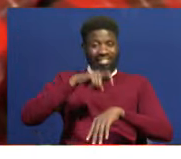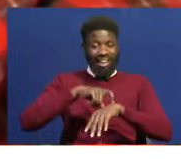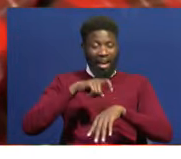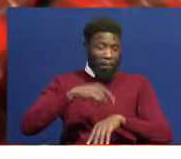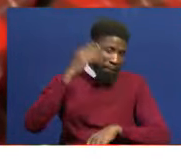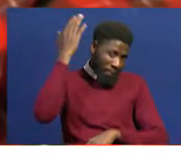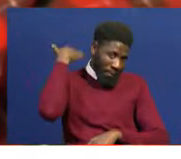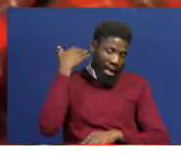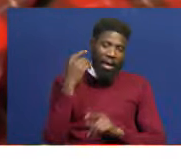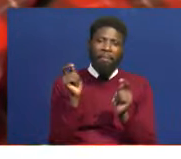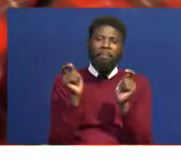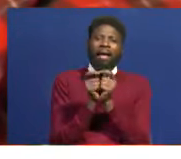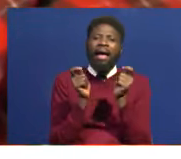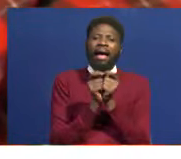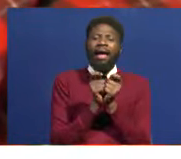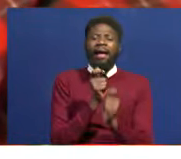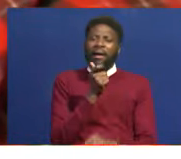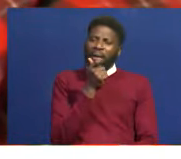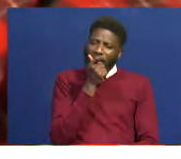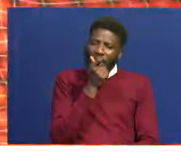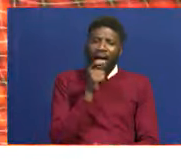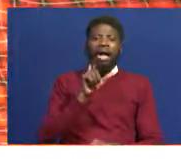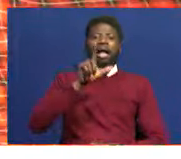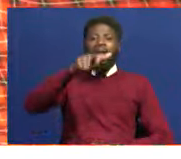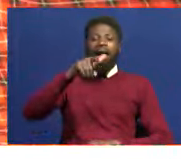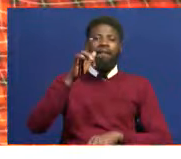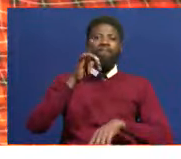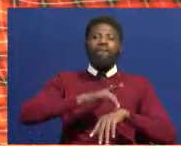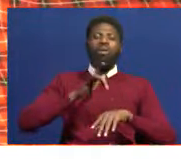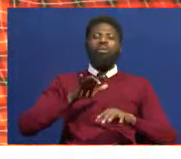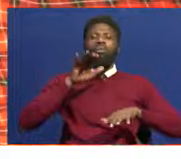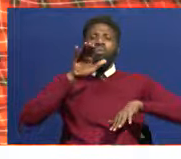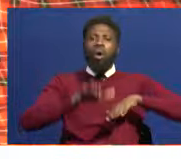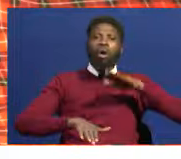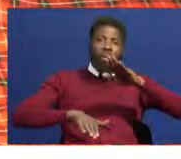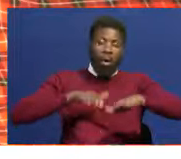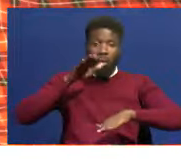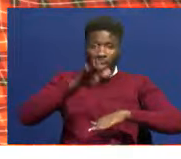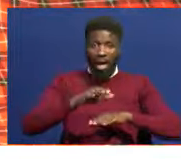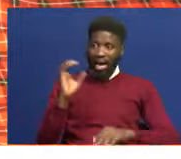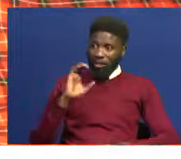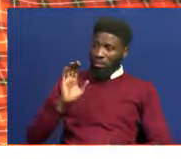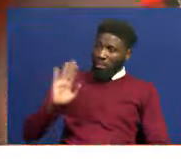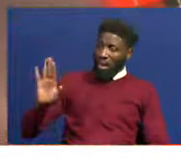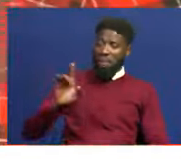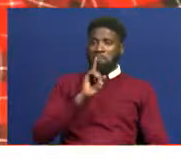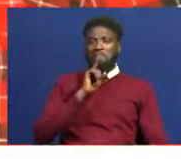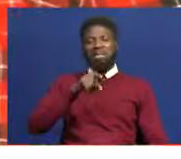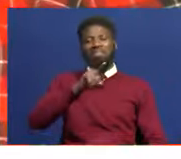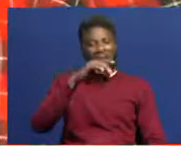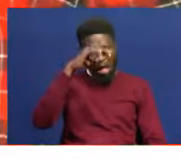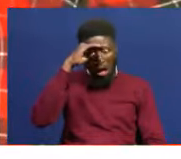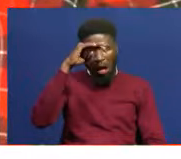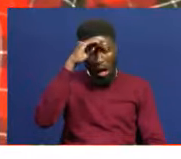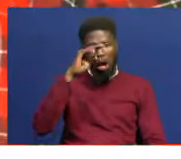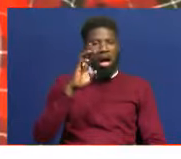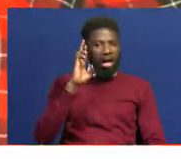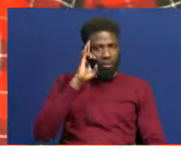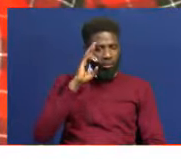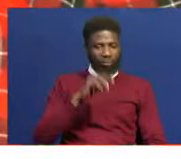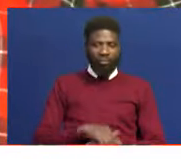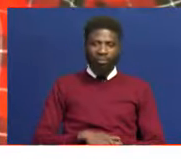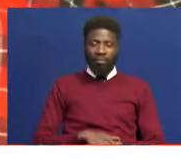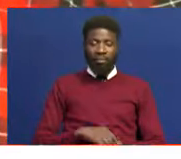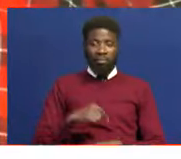later escalated, affecting his walking, with many of his customers accusing him of being drunk. Kutoka hapa